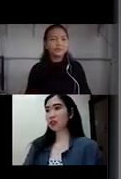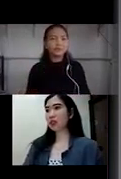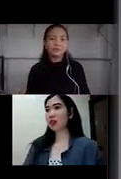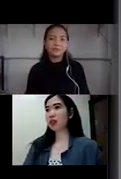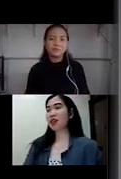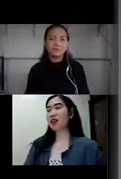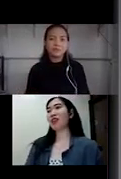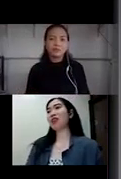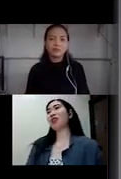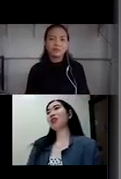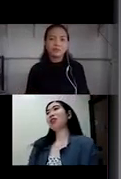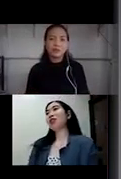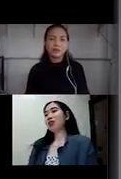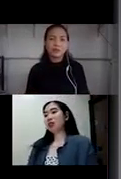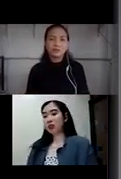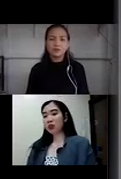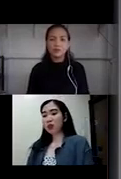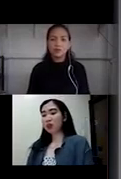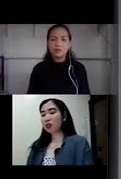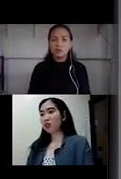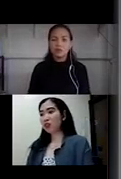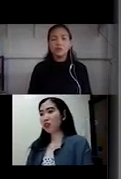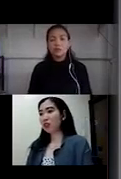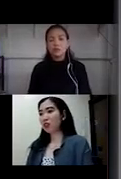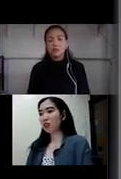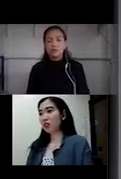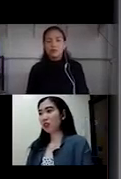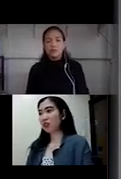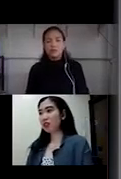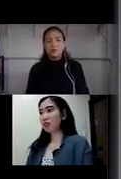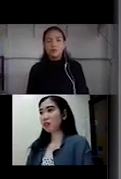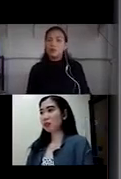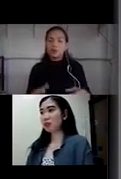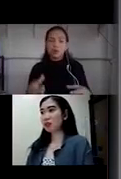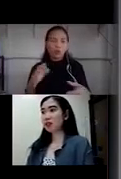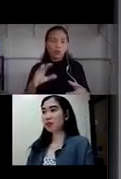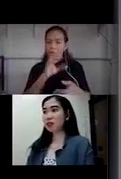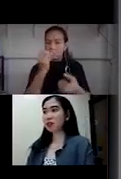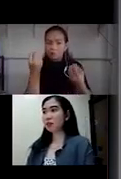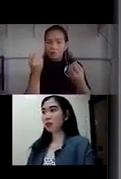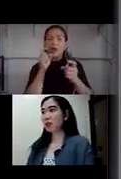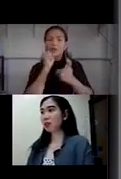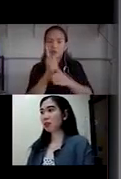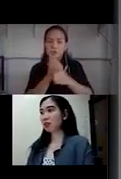Easy. Ayan. So, yung sagot nyo kanina, blessed,